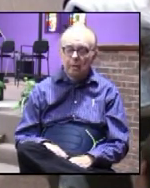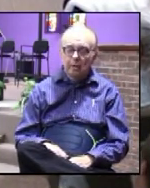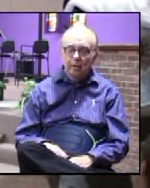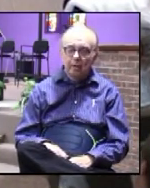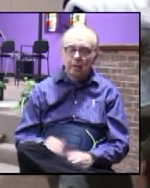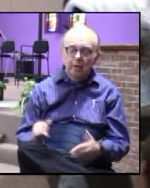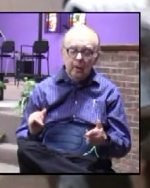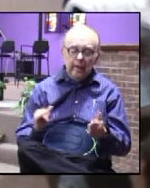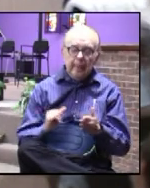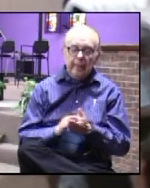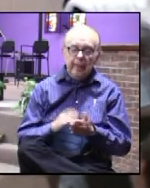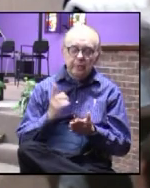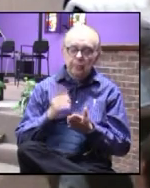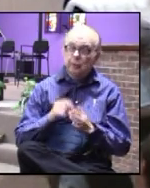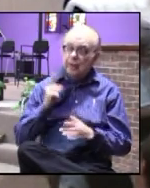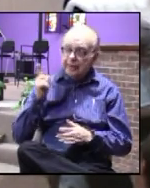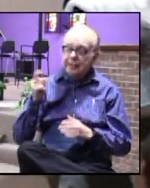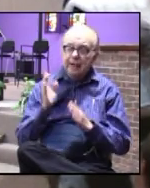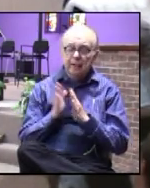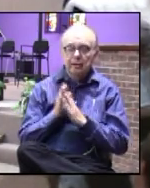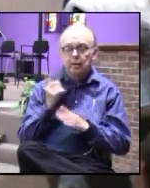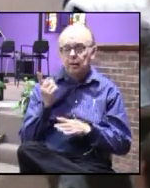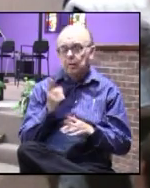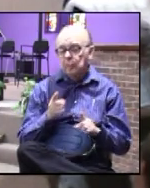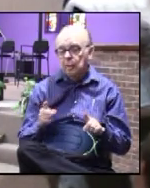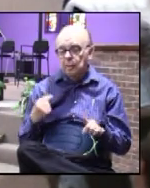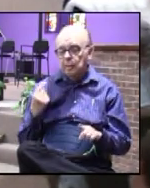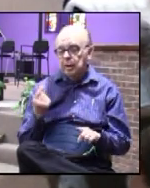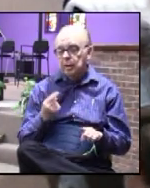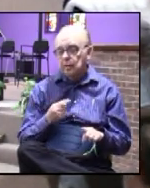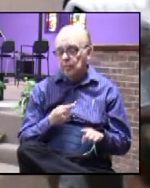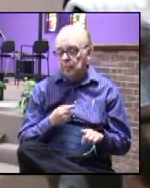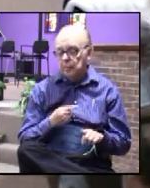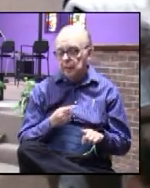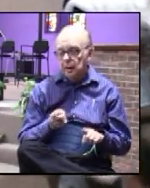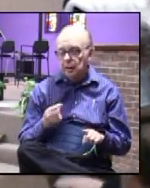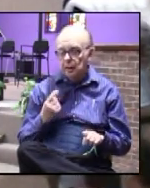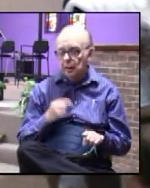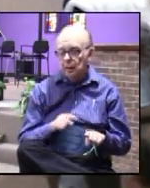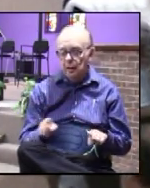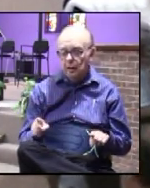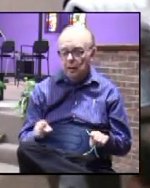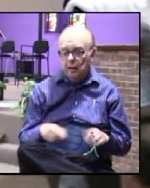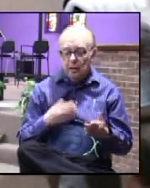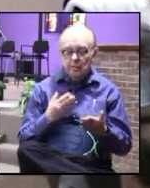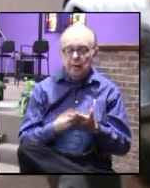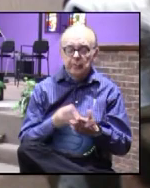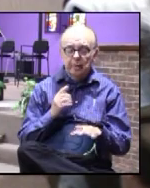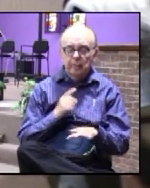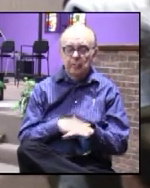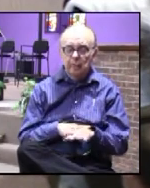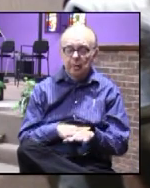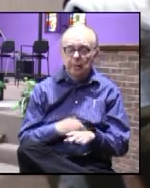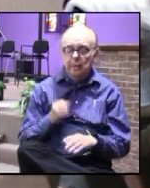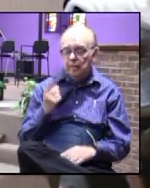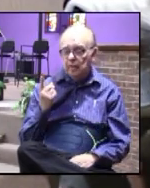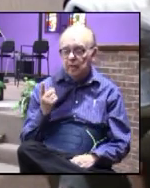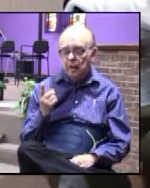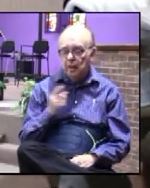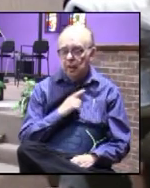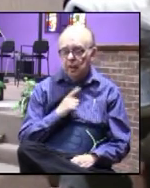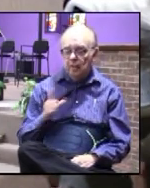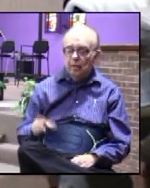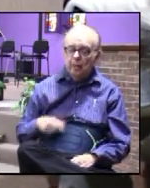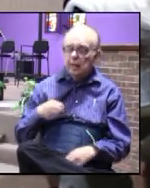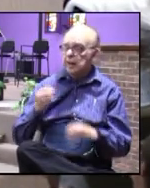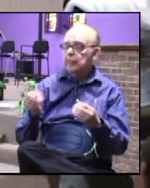That's what he's asking. And when we come to that point of understanding, Lord, I will